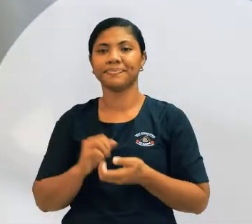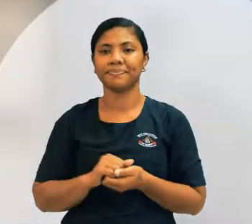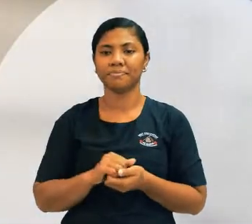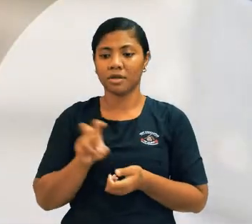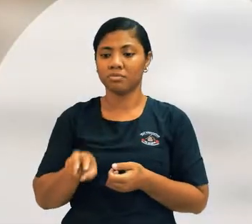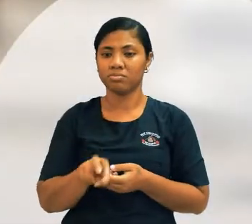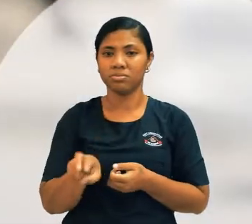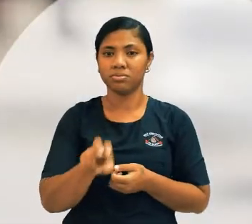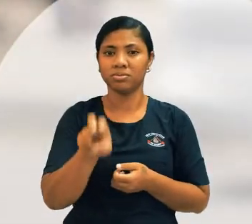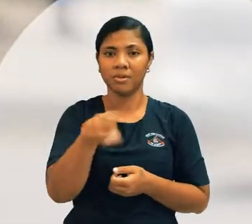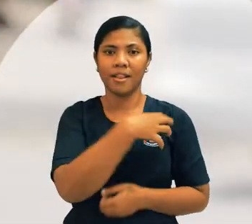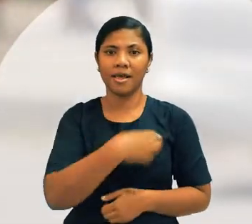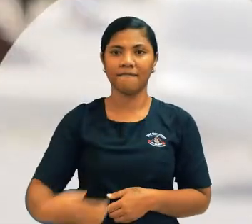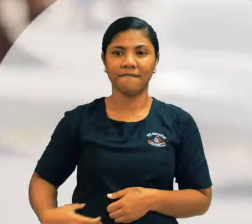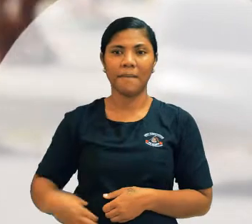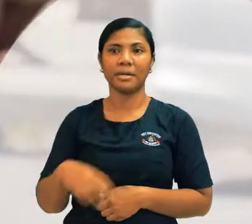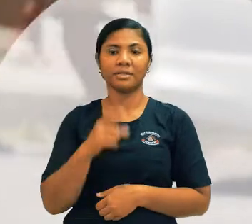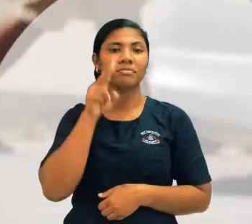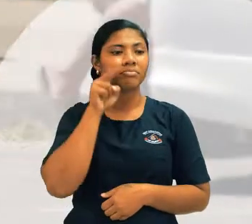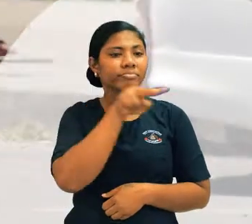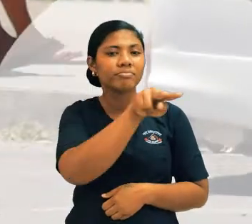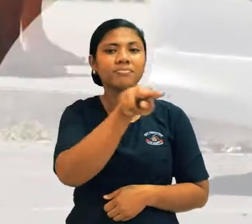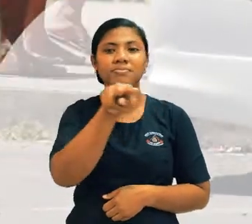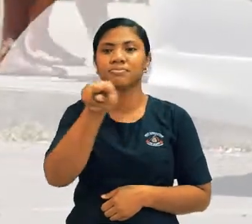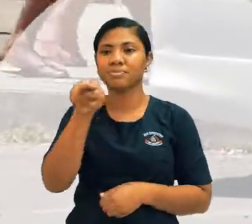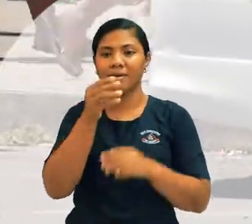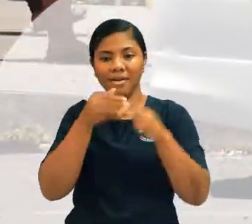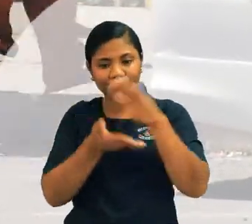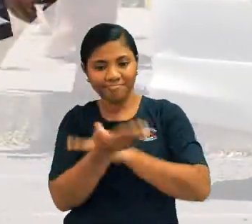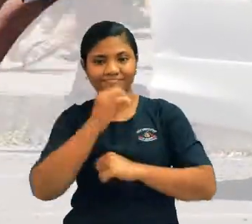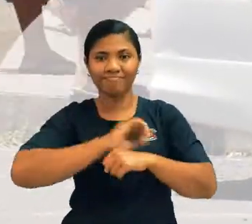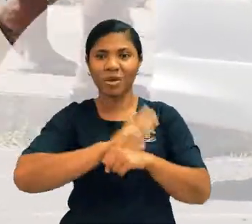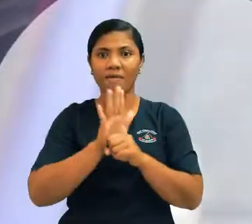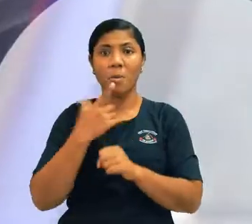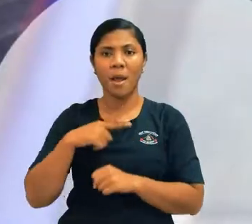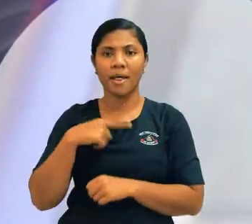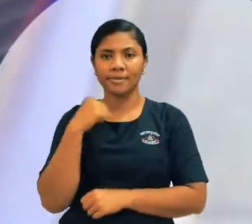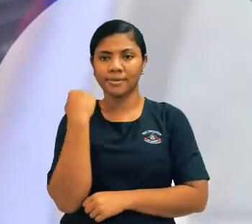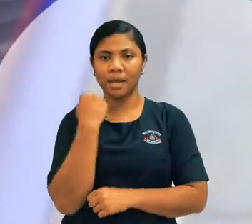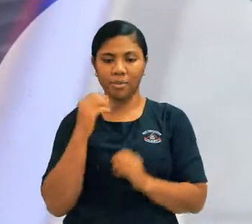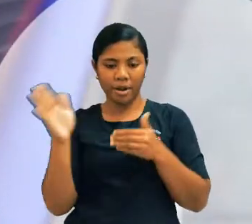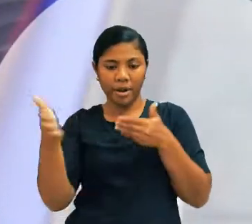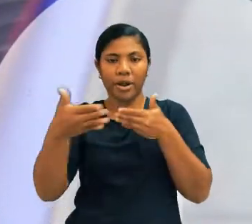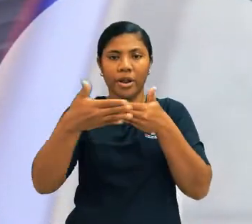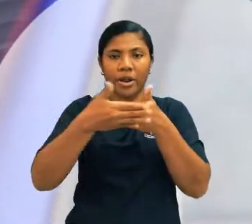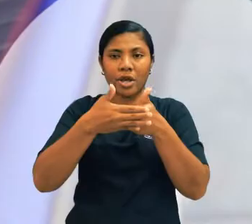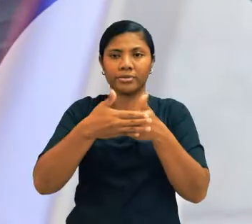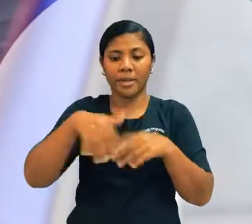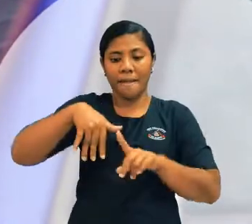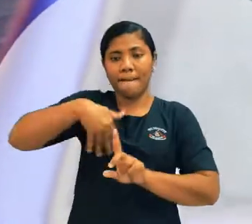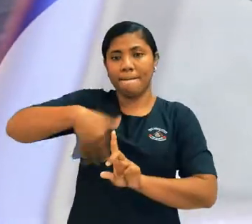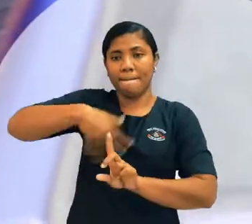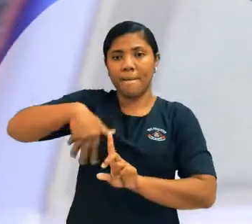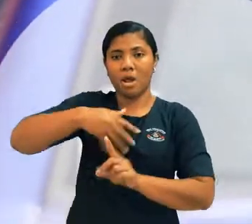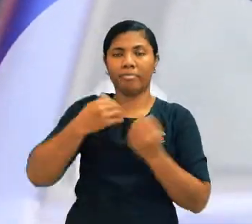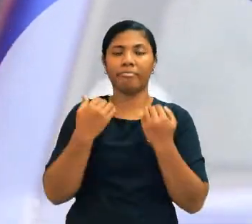travel and service sectors were laid off, in a sector that employs over 12% of the working population and contributes